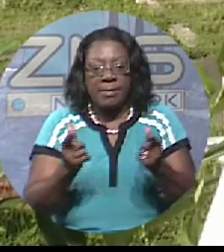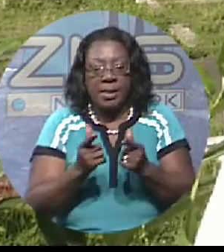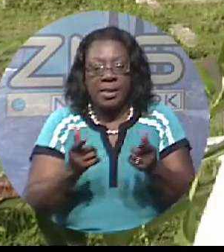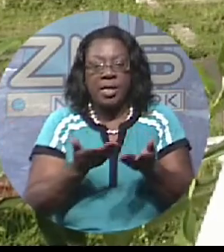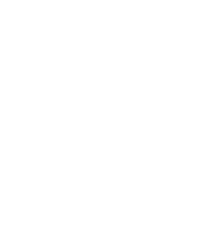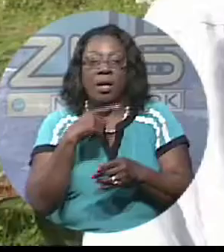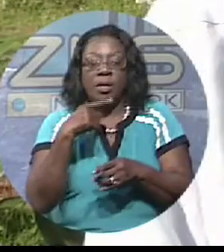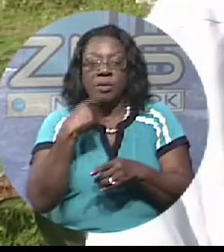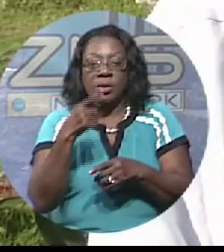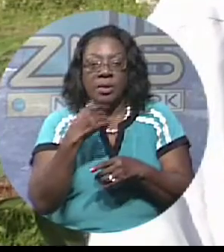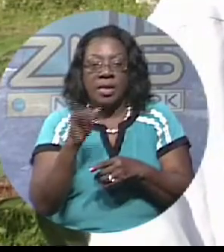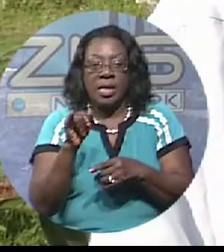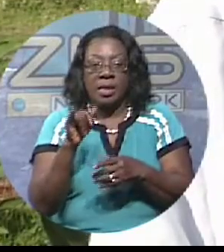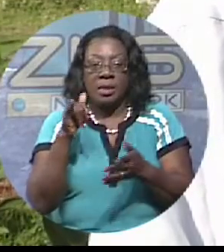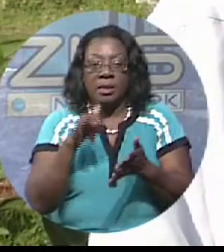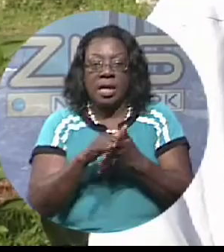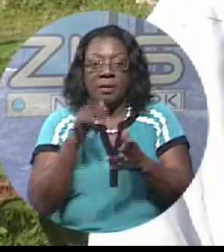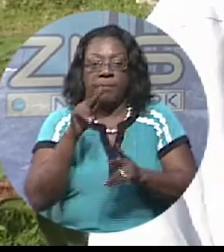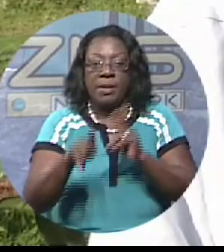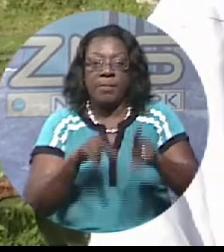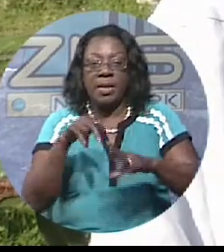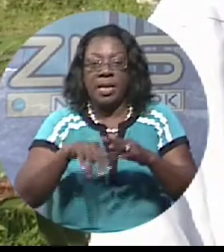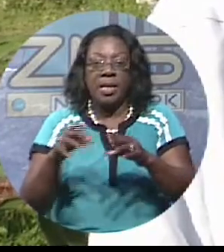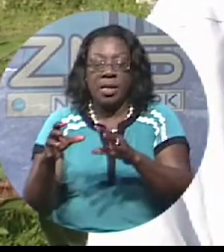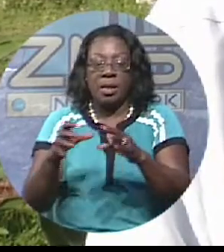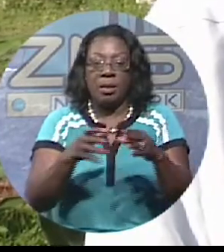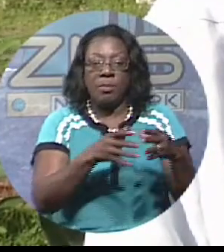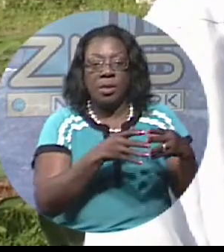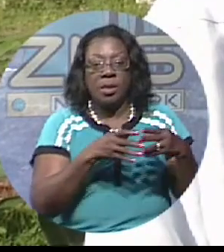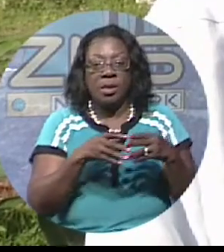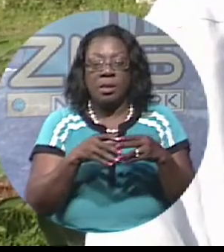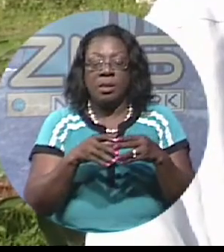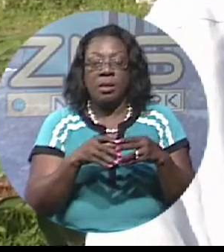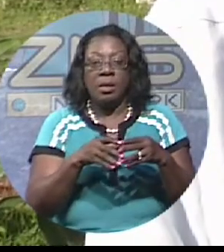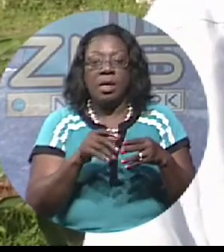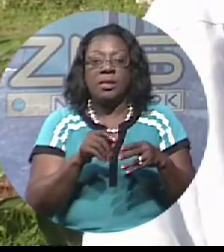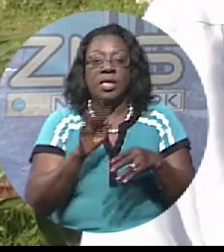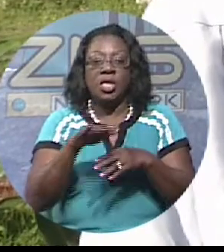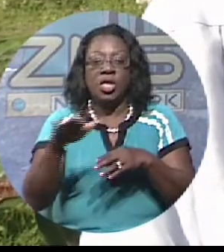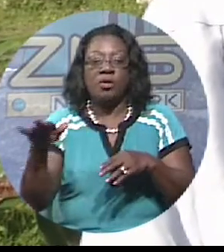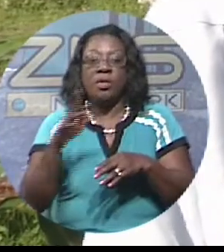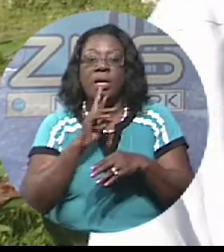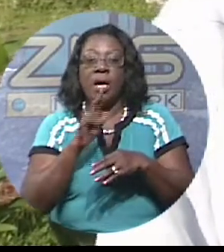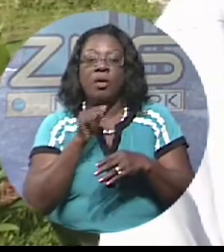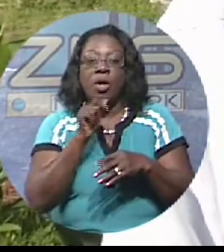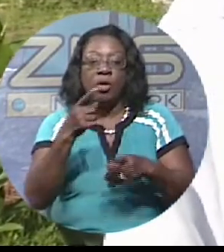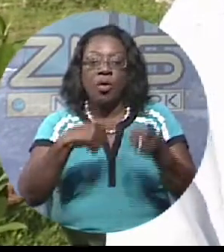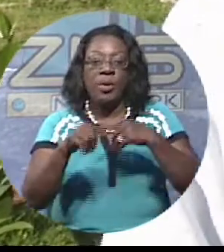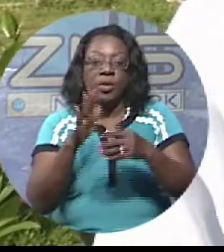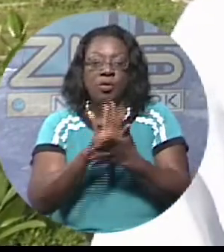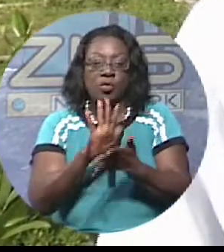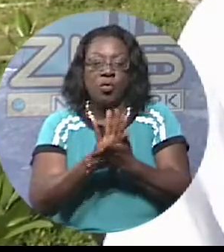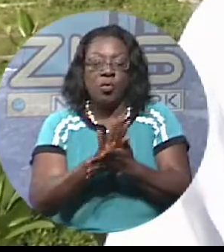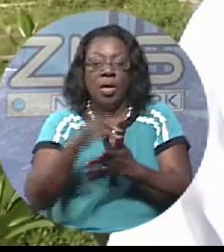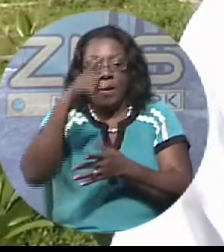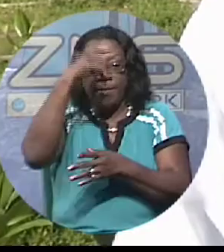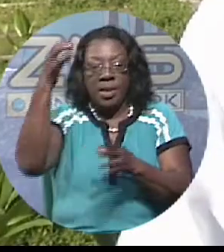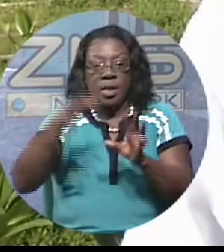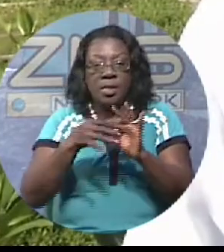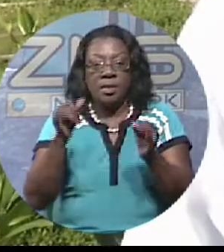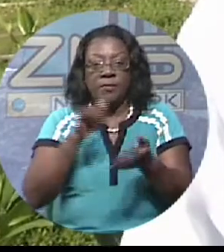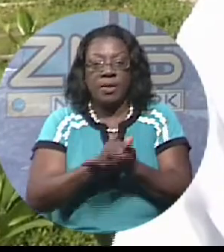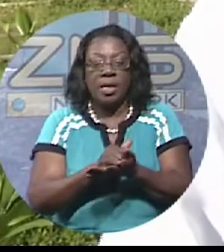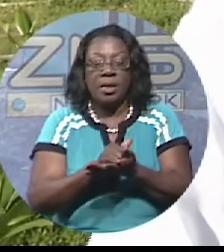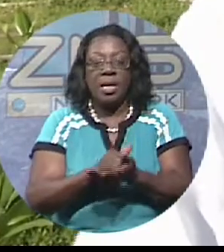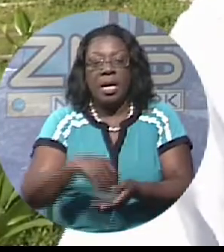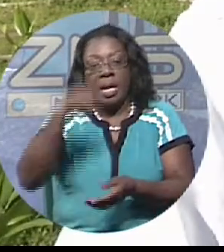being deported. Are people in the community saying that children are not going to school because of that fear? I think